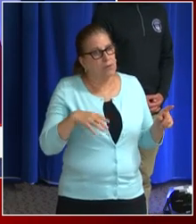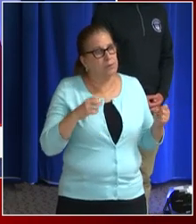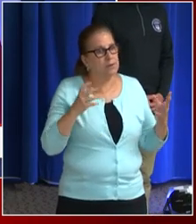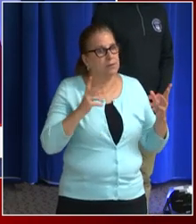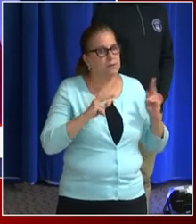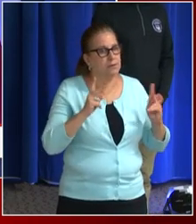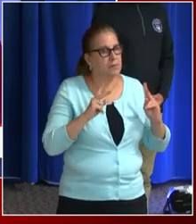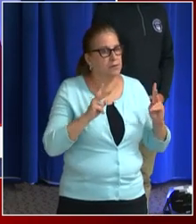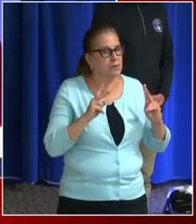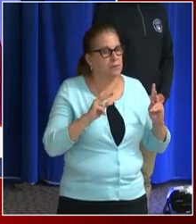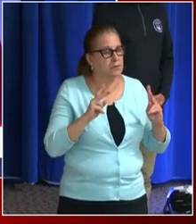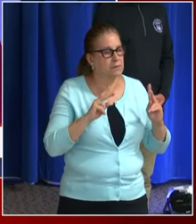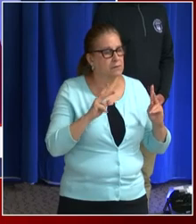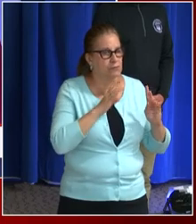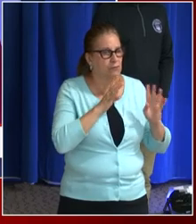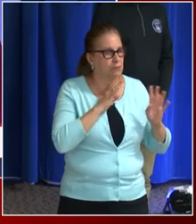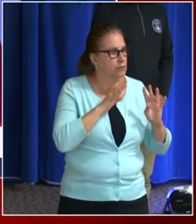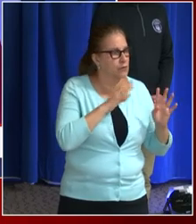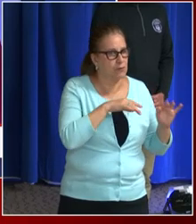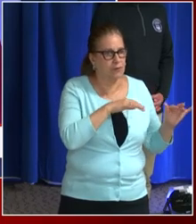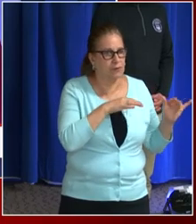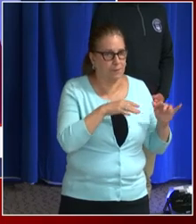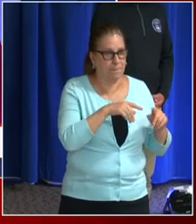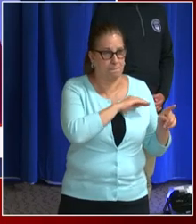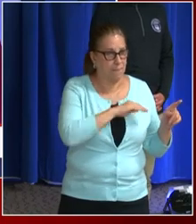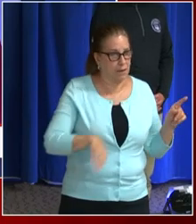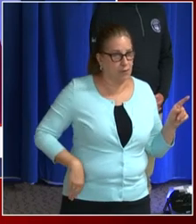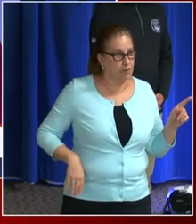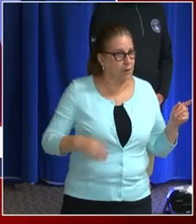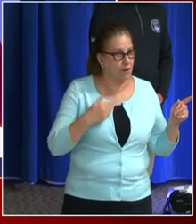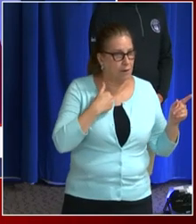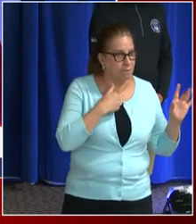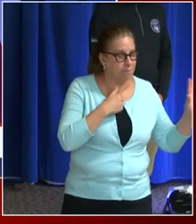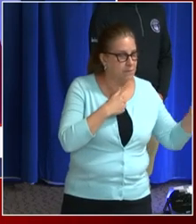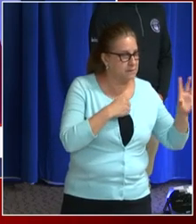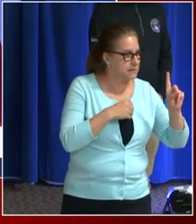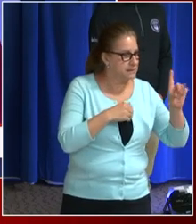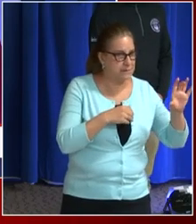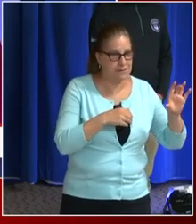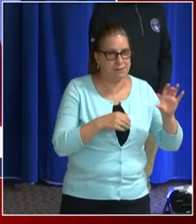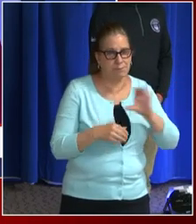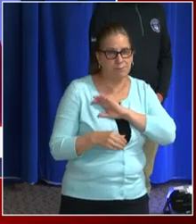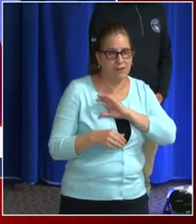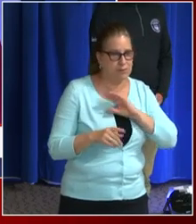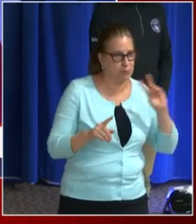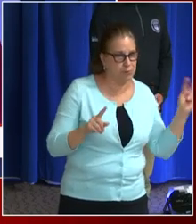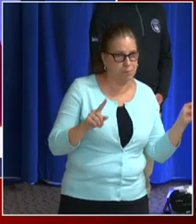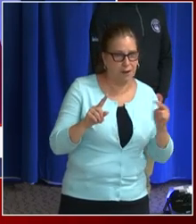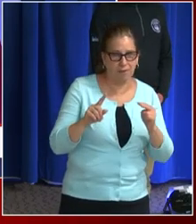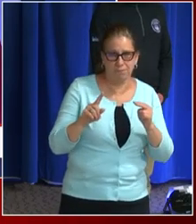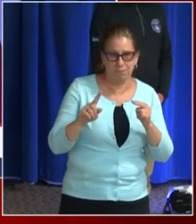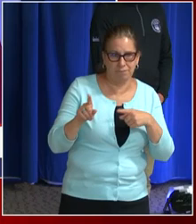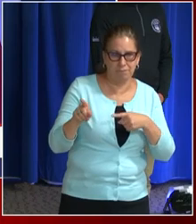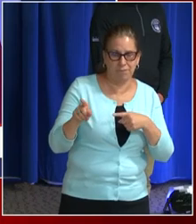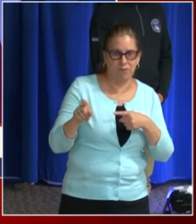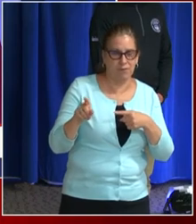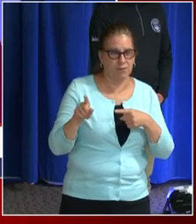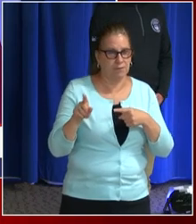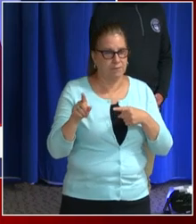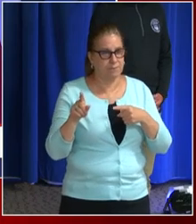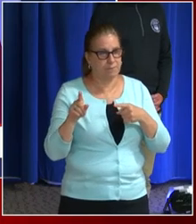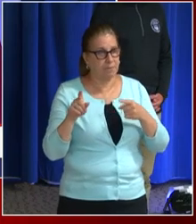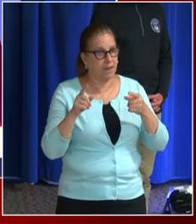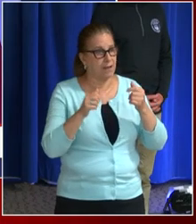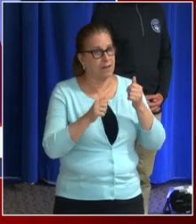mayor of our stance here in the District of Columbia. We made it known at every meeting